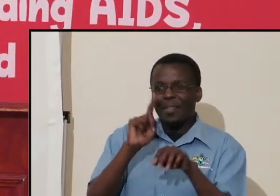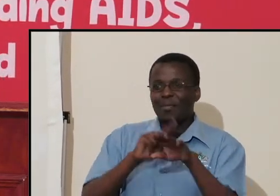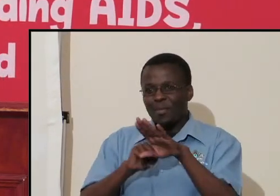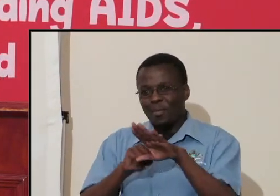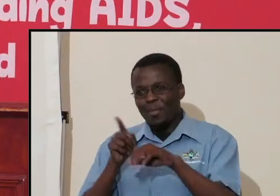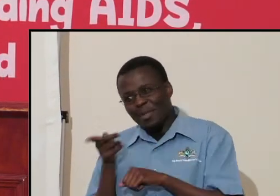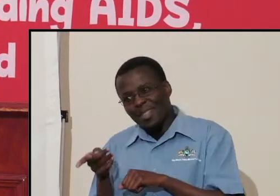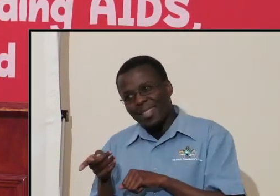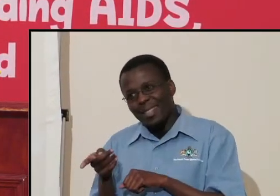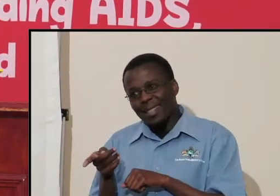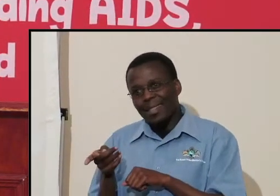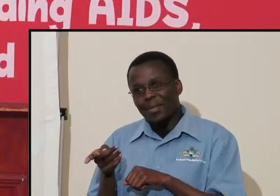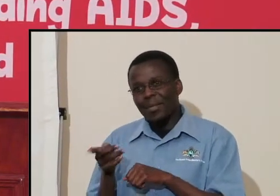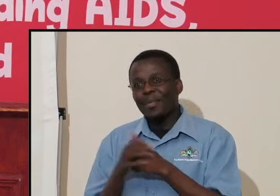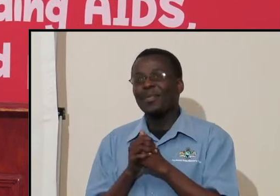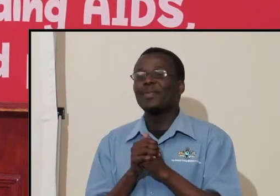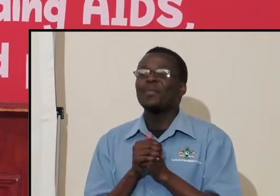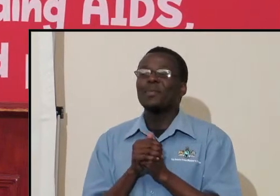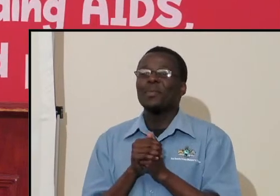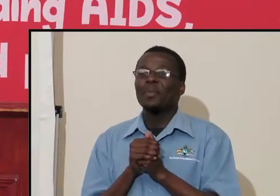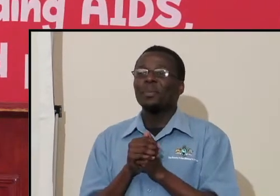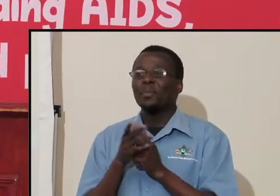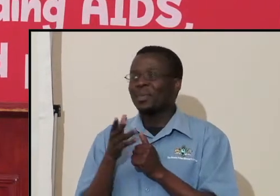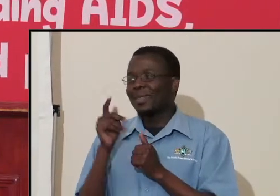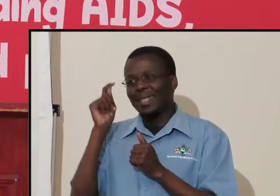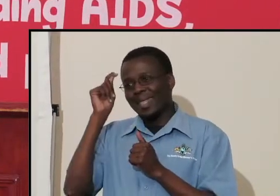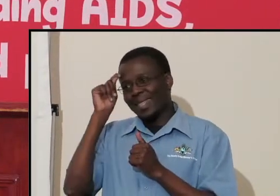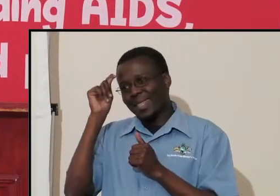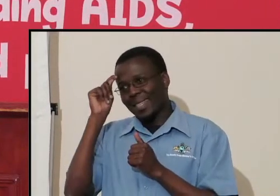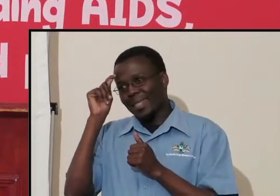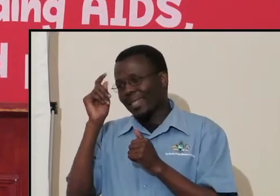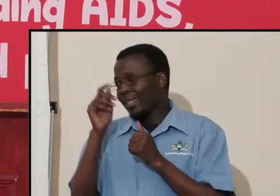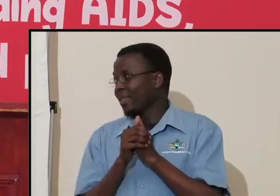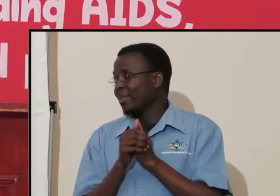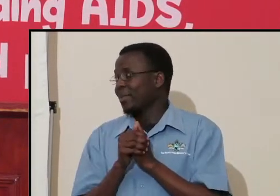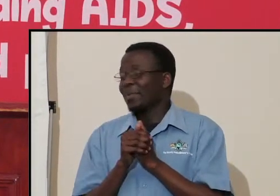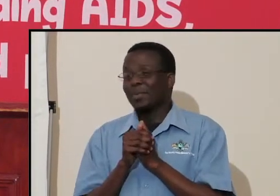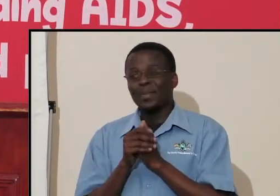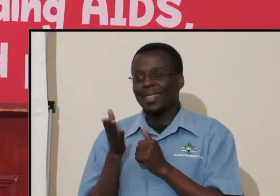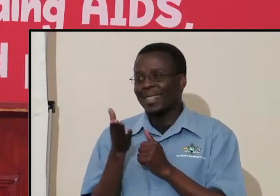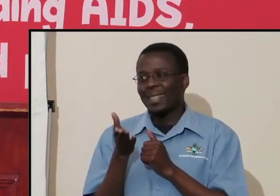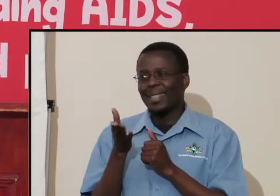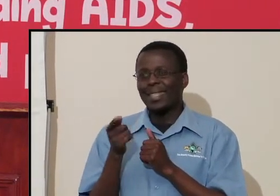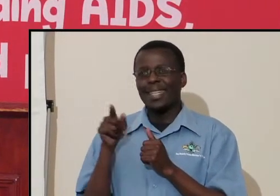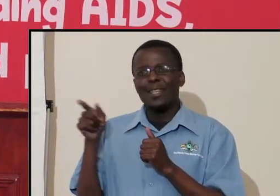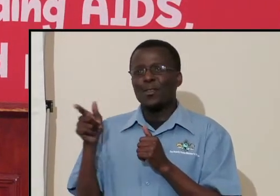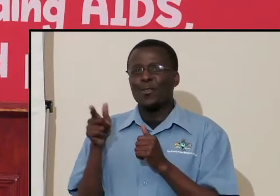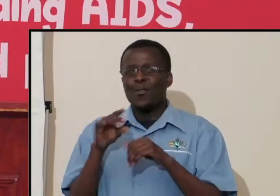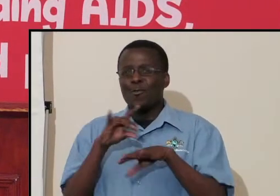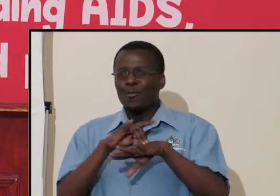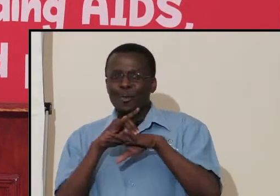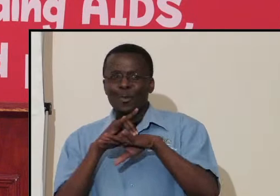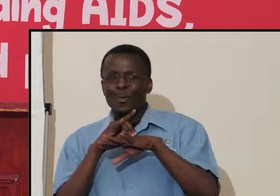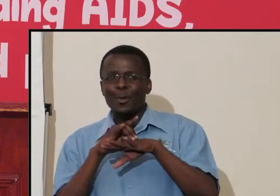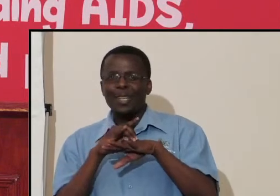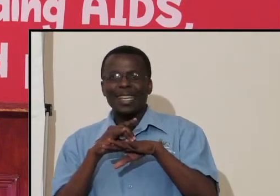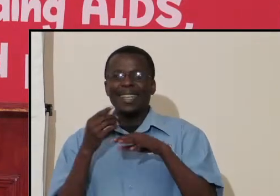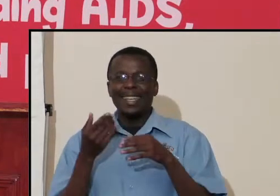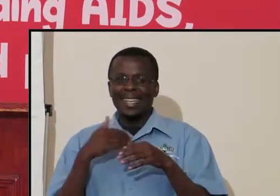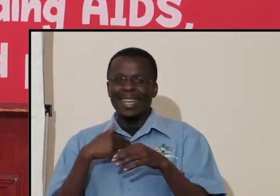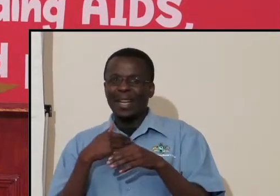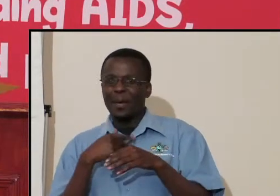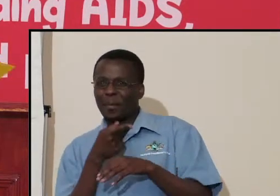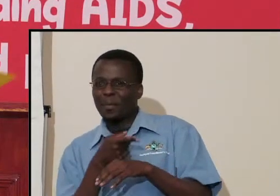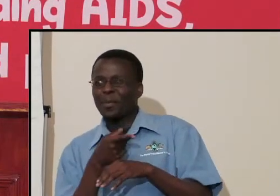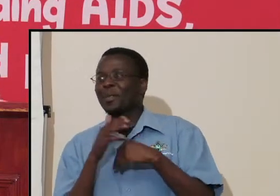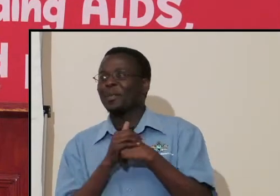So you can imagine that how related we are.